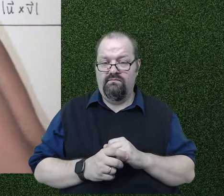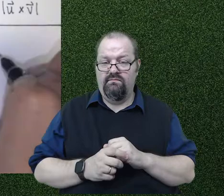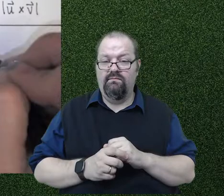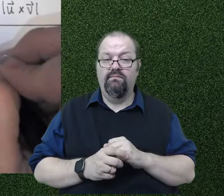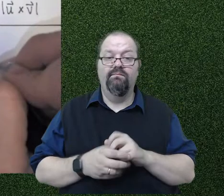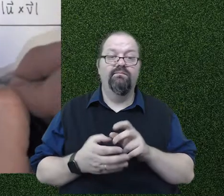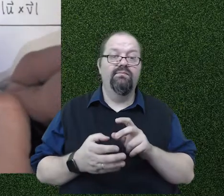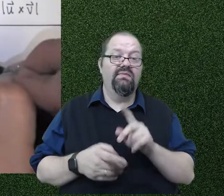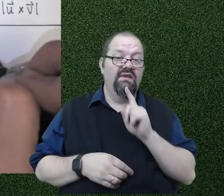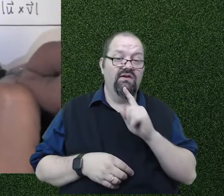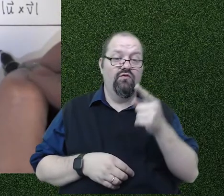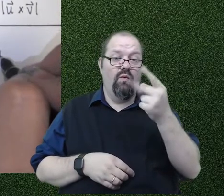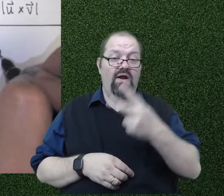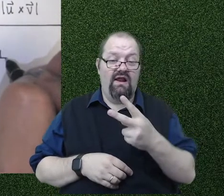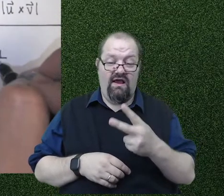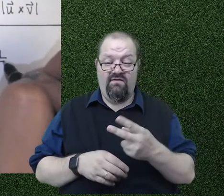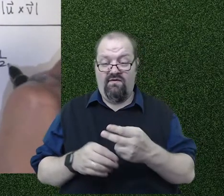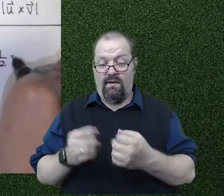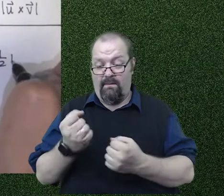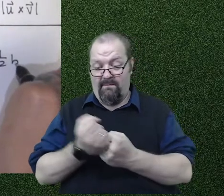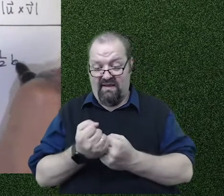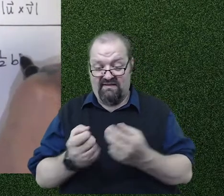is 1/2 base times height.